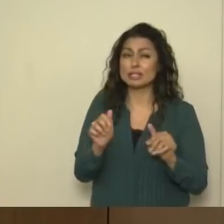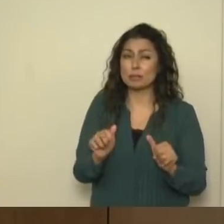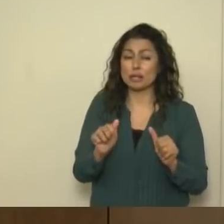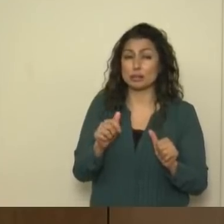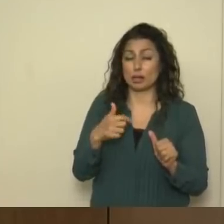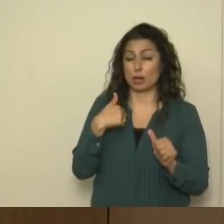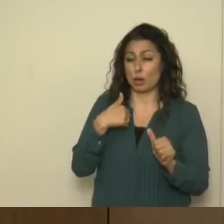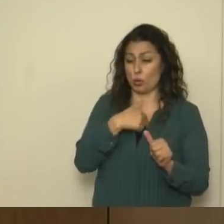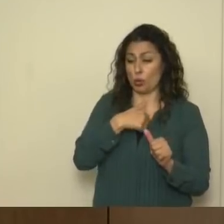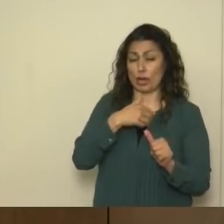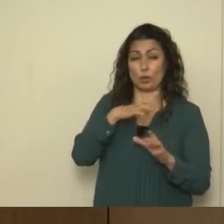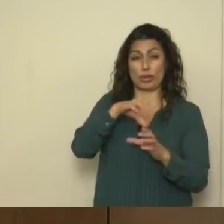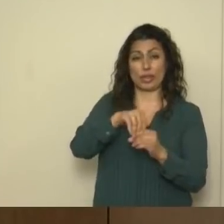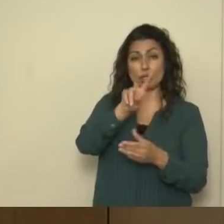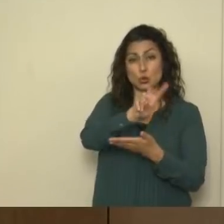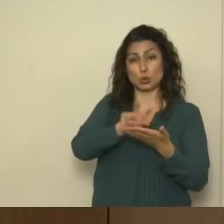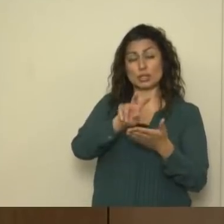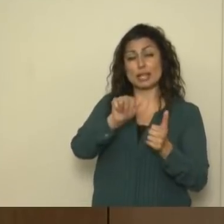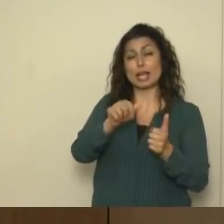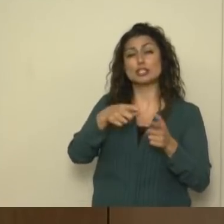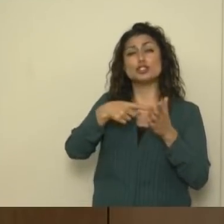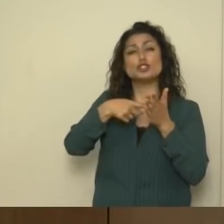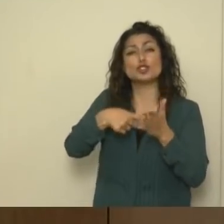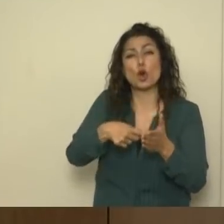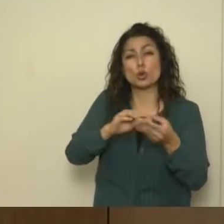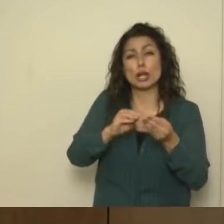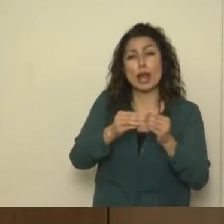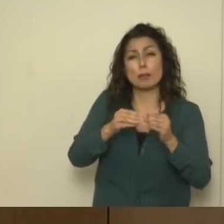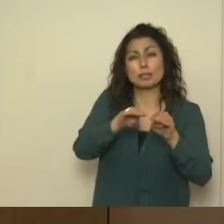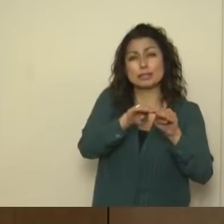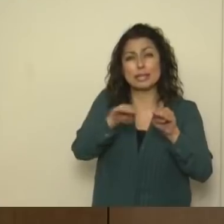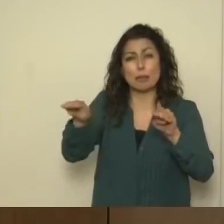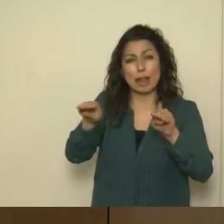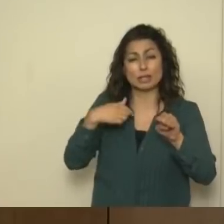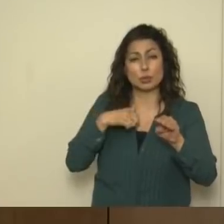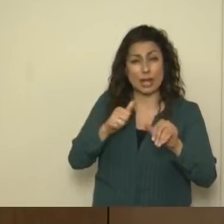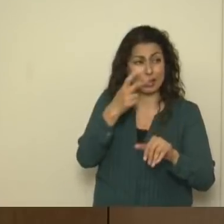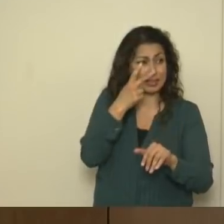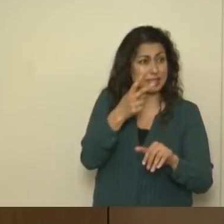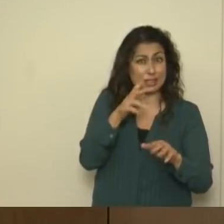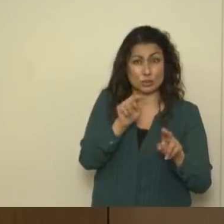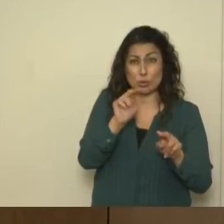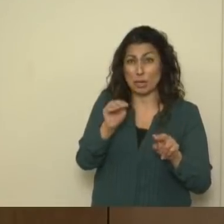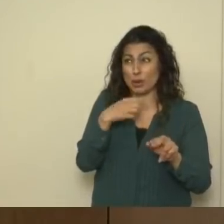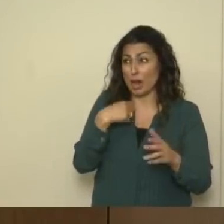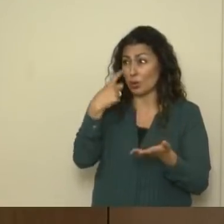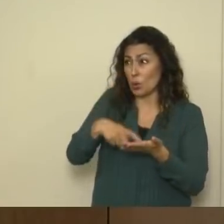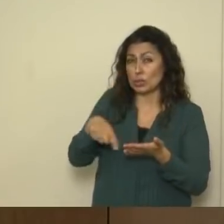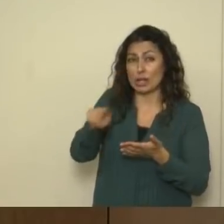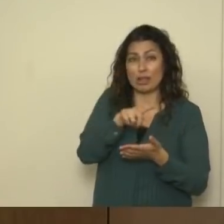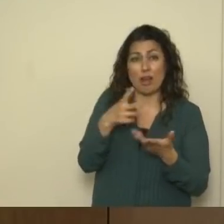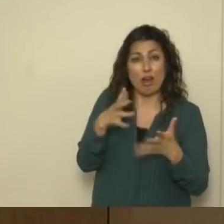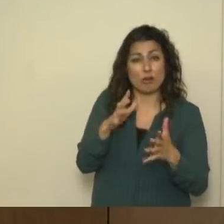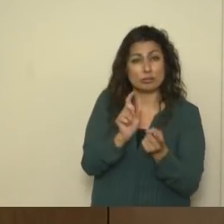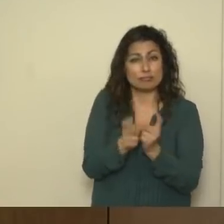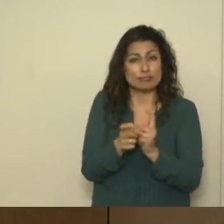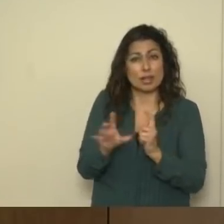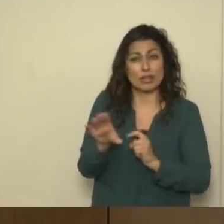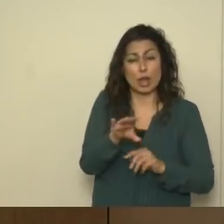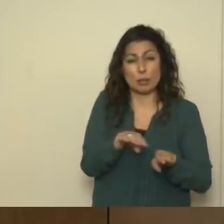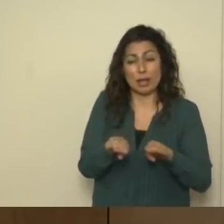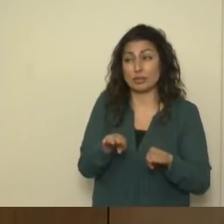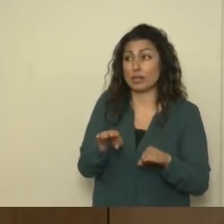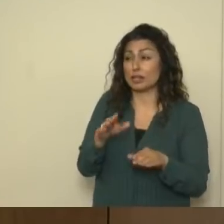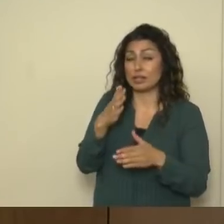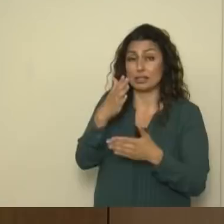2 weeks, can show that we can stabilize. New Mexicans have shown that they can have behavior changes in 2 weeks. Countries